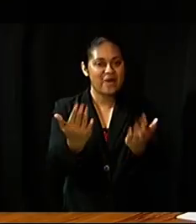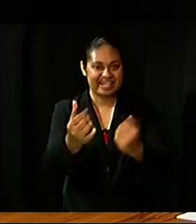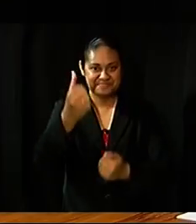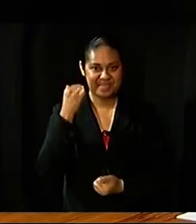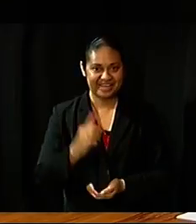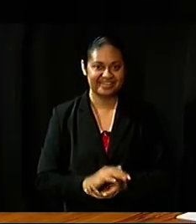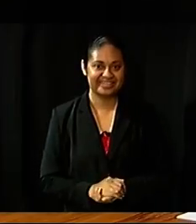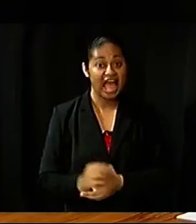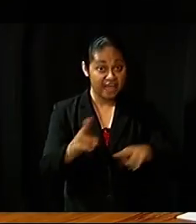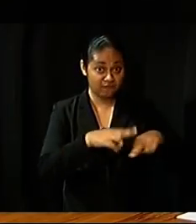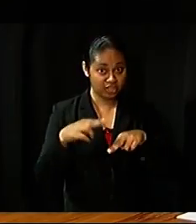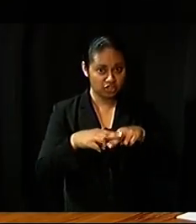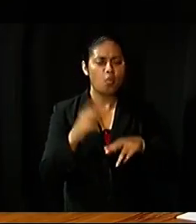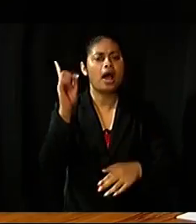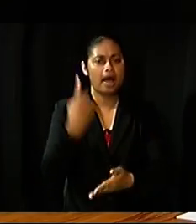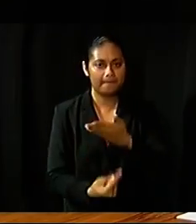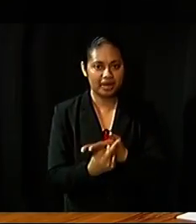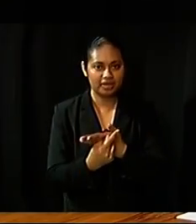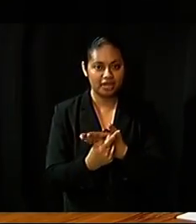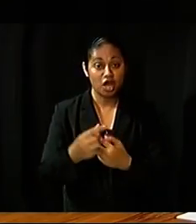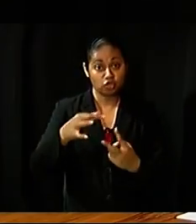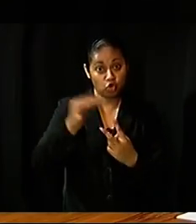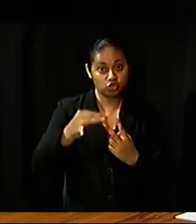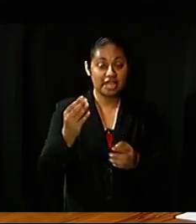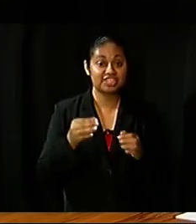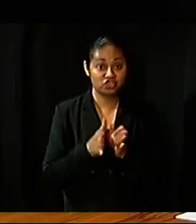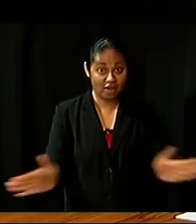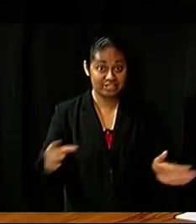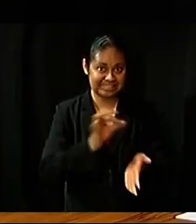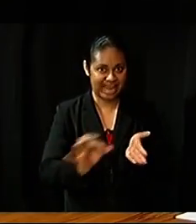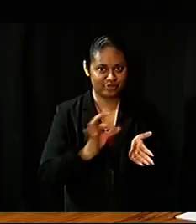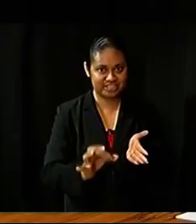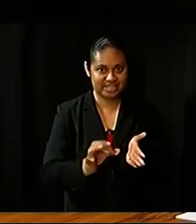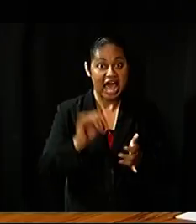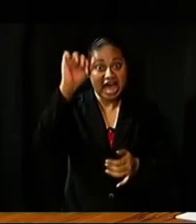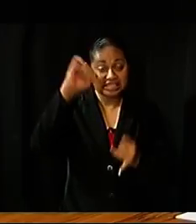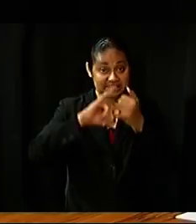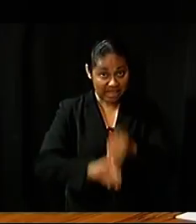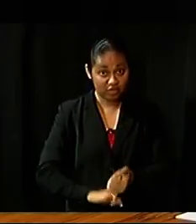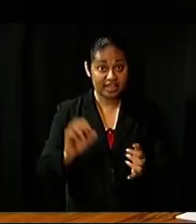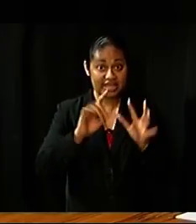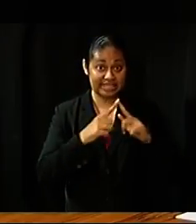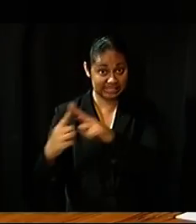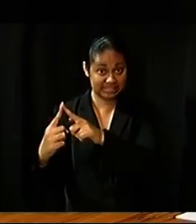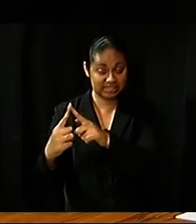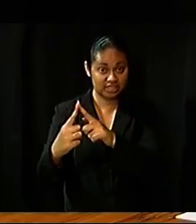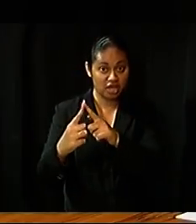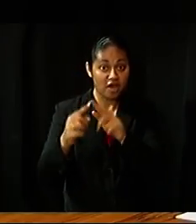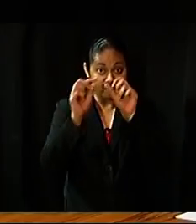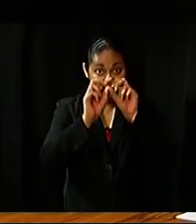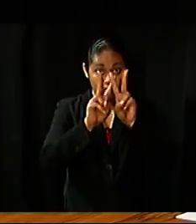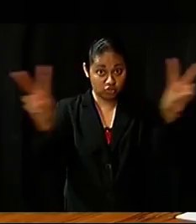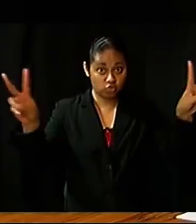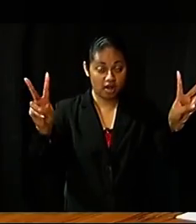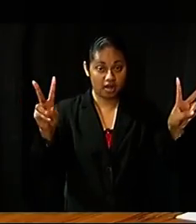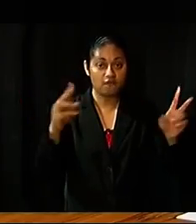Welcome back. Fiji has been appointed to the post of Secretary General for the Southeast Asian Pacific Audiovisual